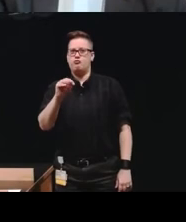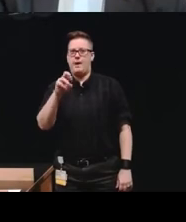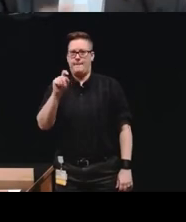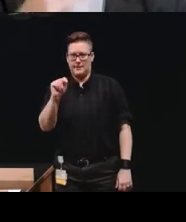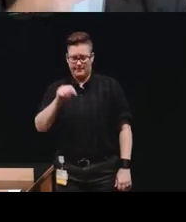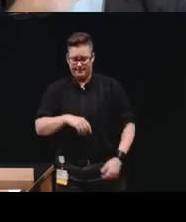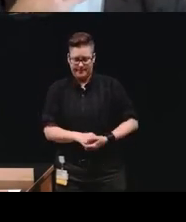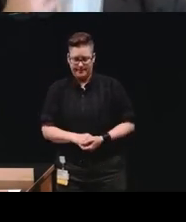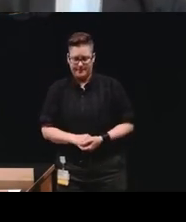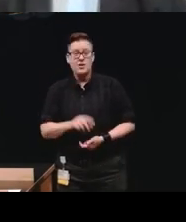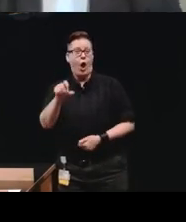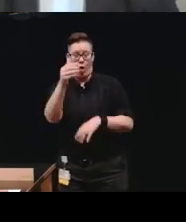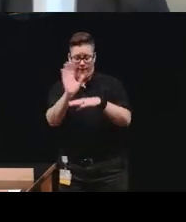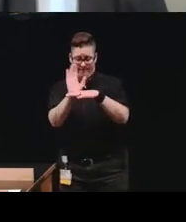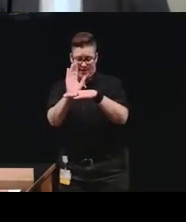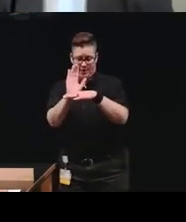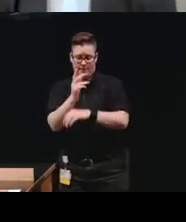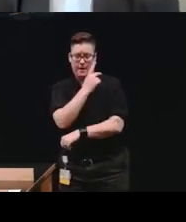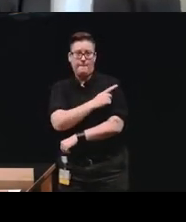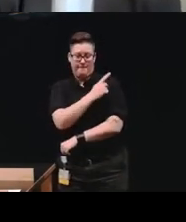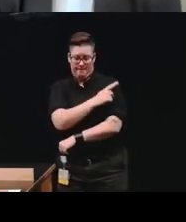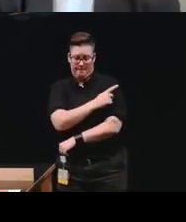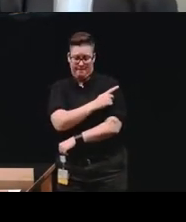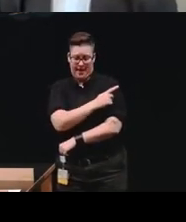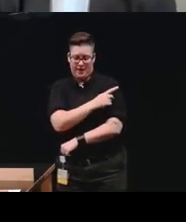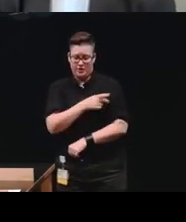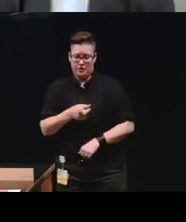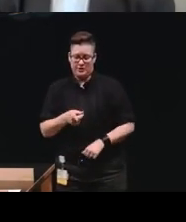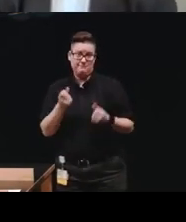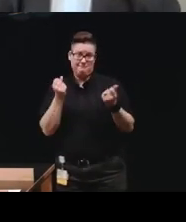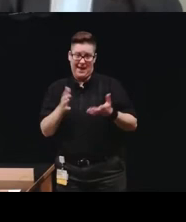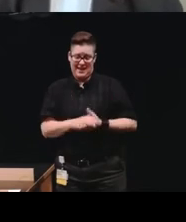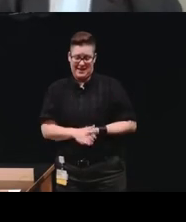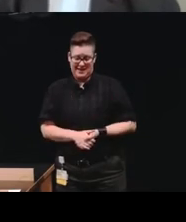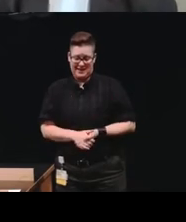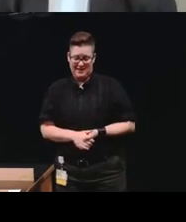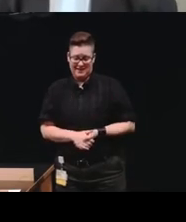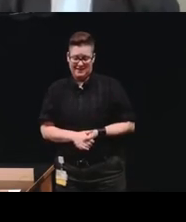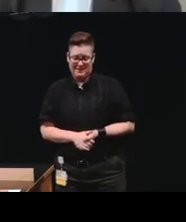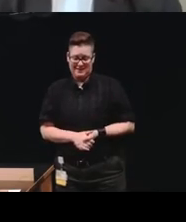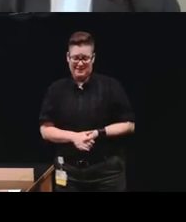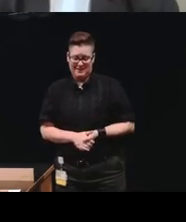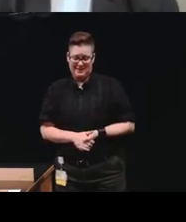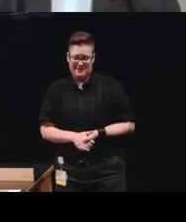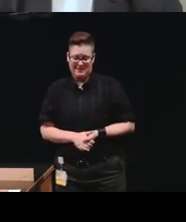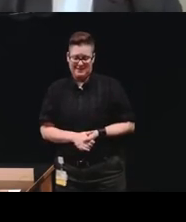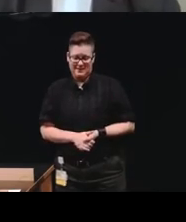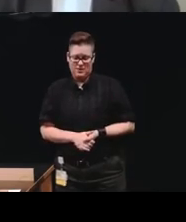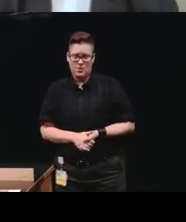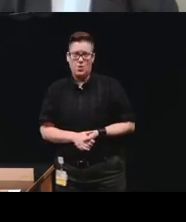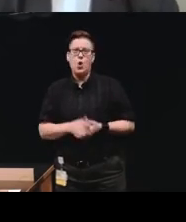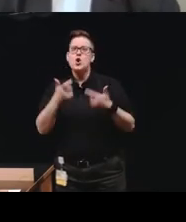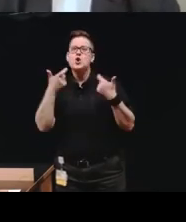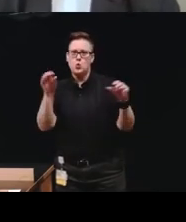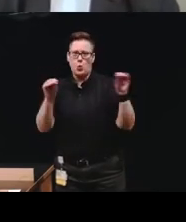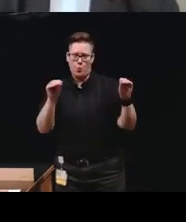tremor. A rather striking video of a patient with a range of different signs. So here there's a large amplitude postural